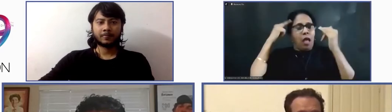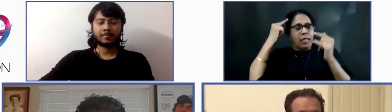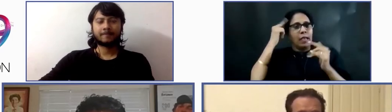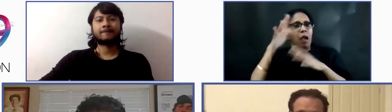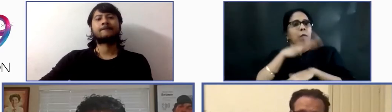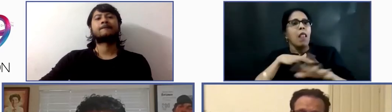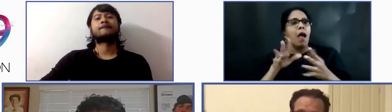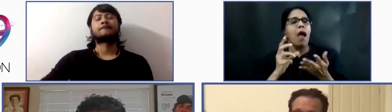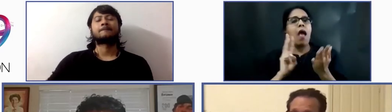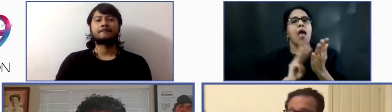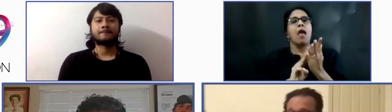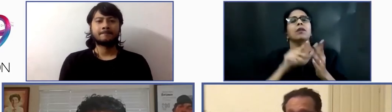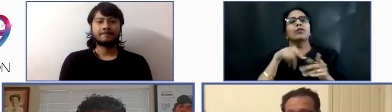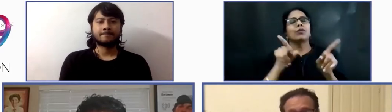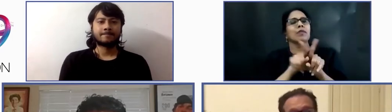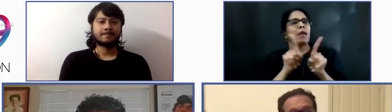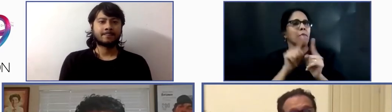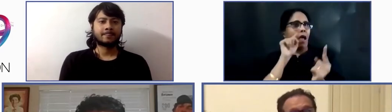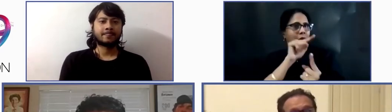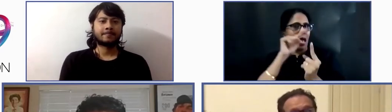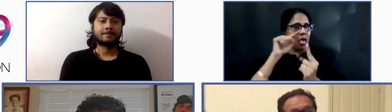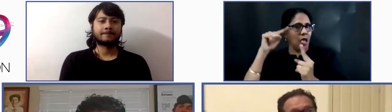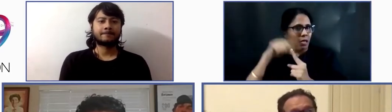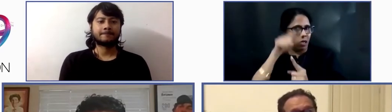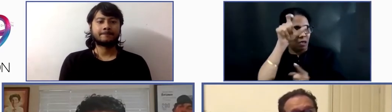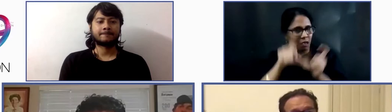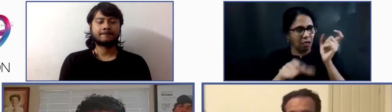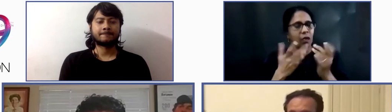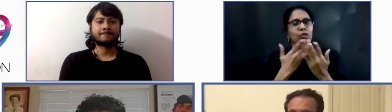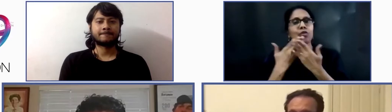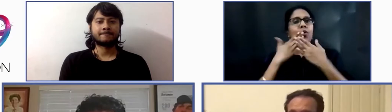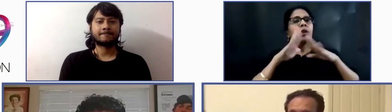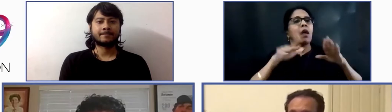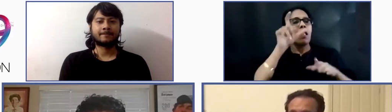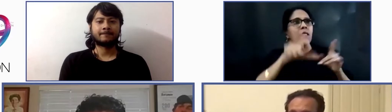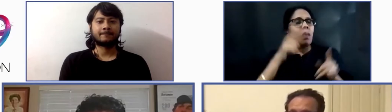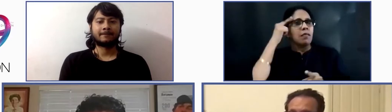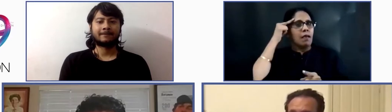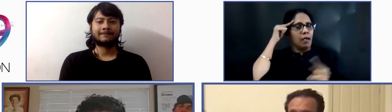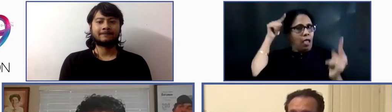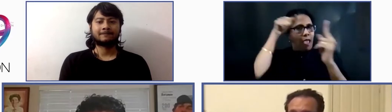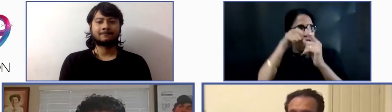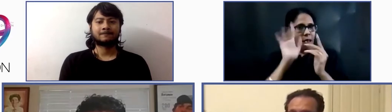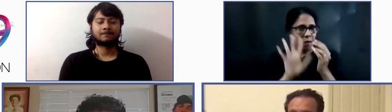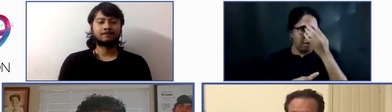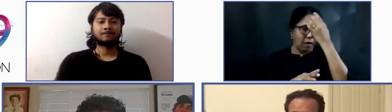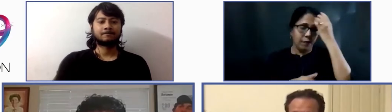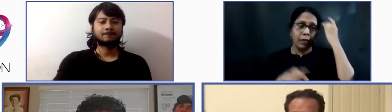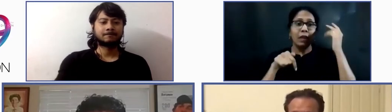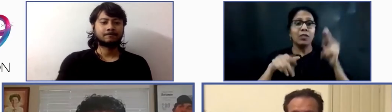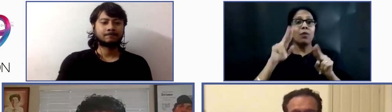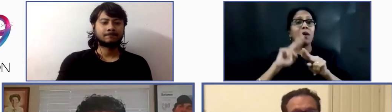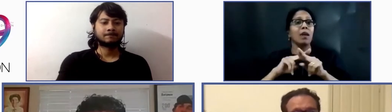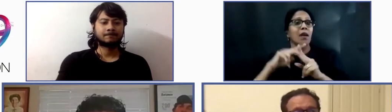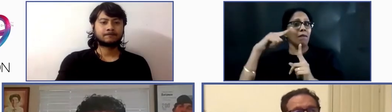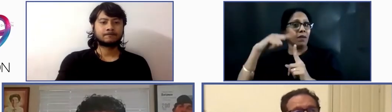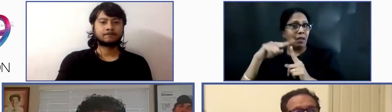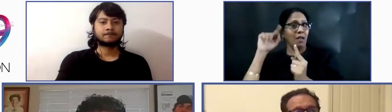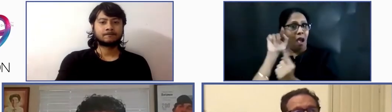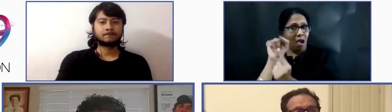so IIT students are doing that. My vision for FTII is that the world over, people will